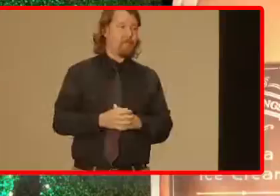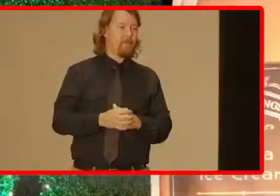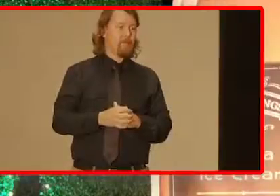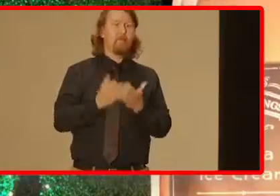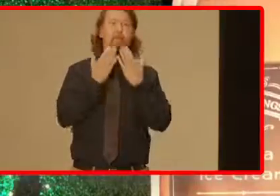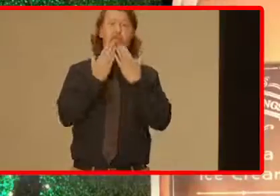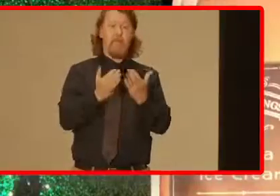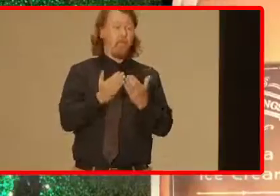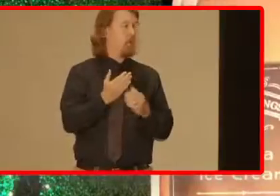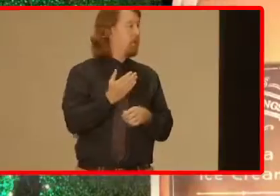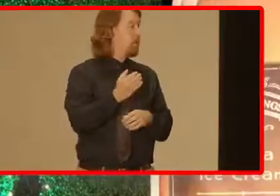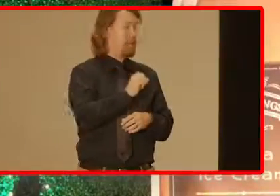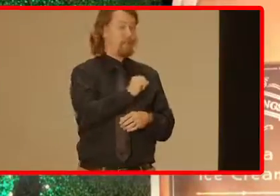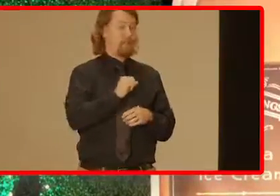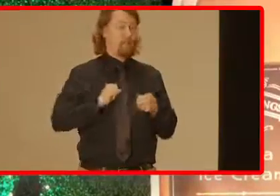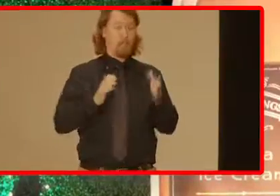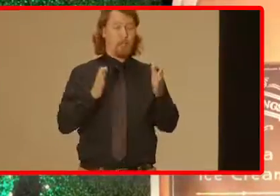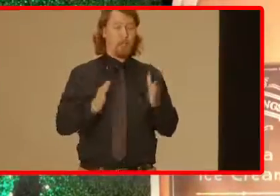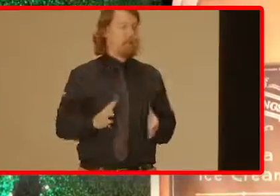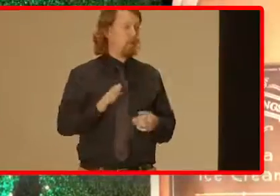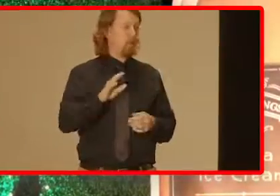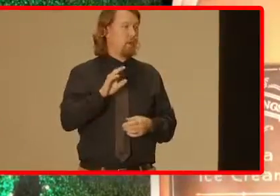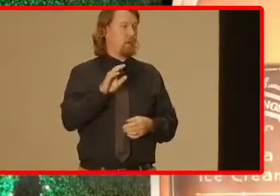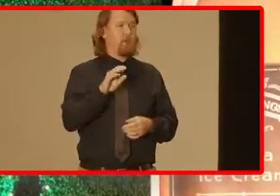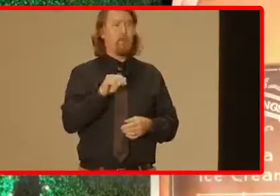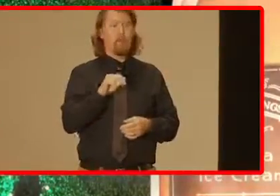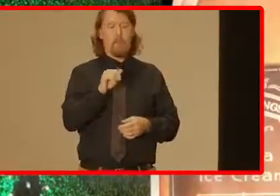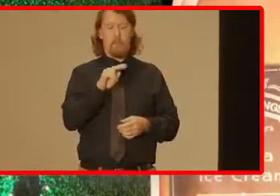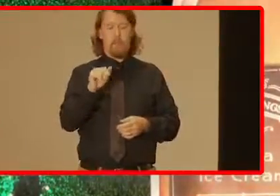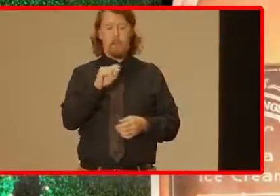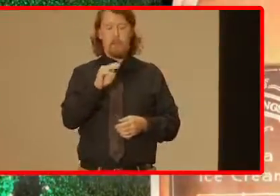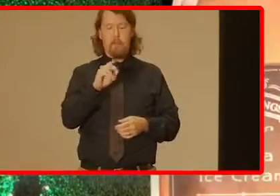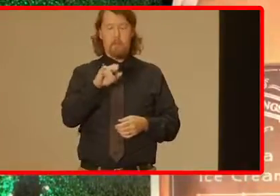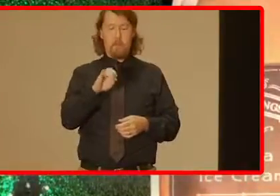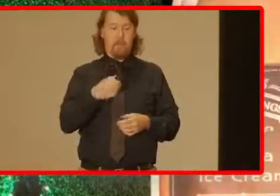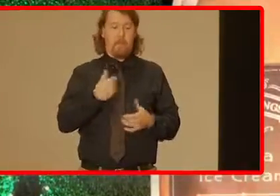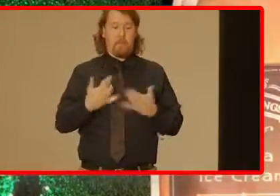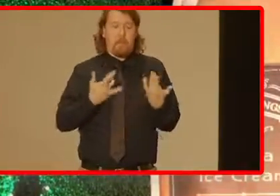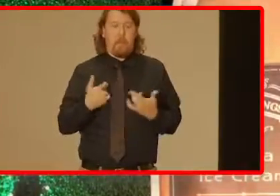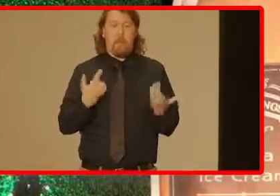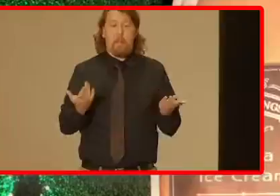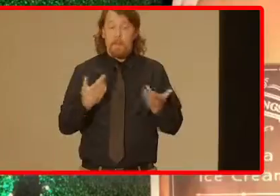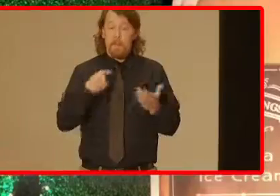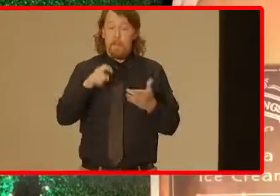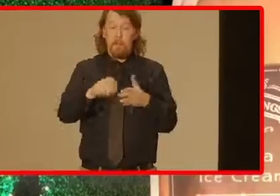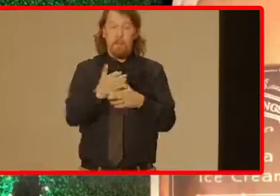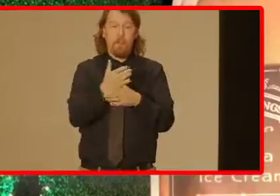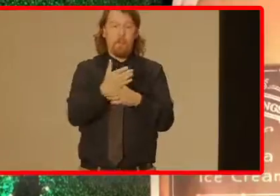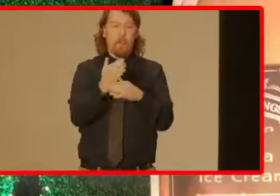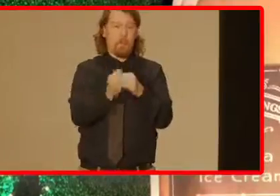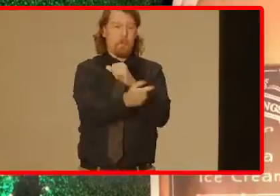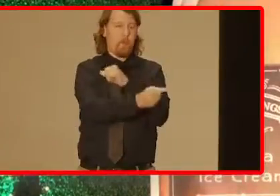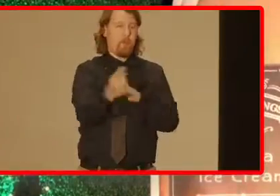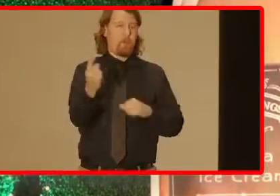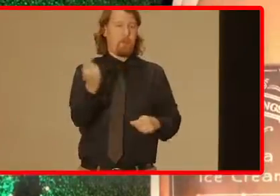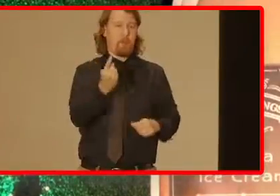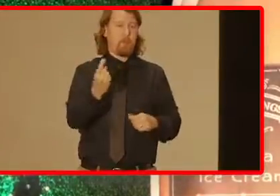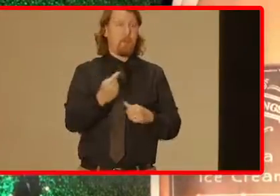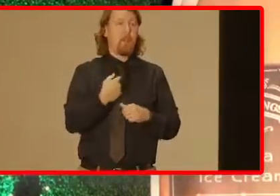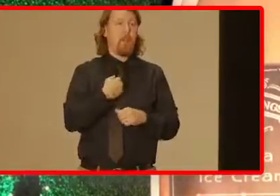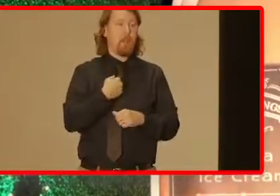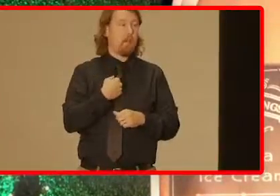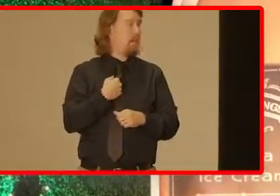Thank you, Senator Ana Maria. I'm so excited to be here. You know, I need to share something with you. I